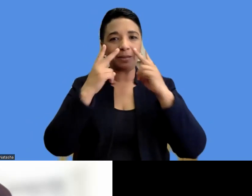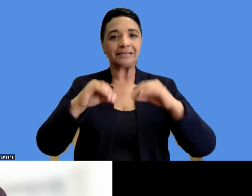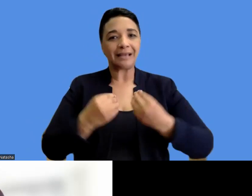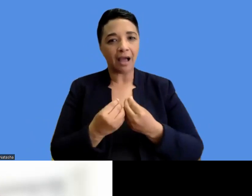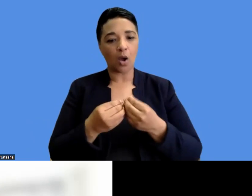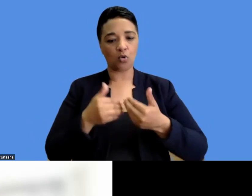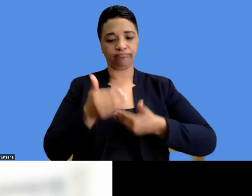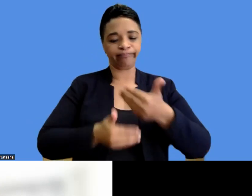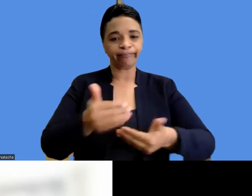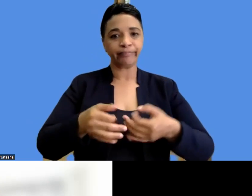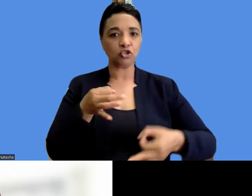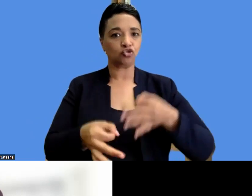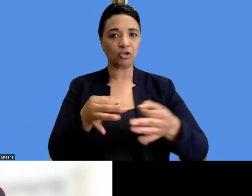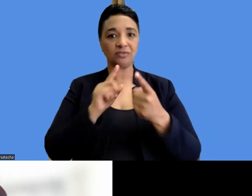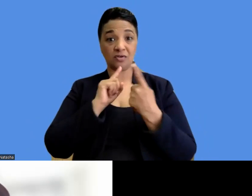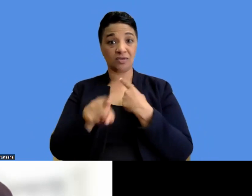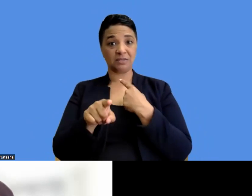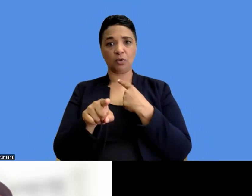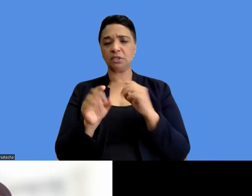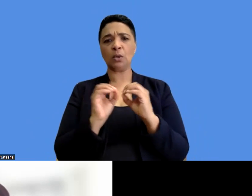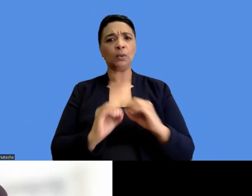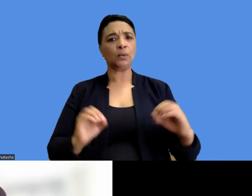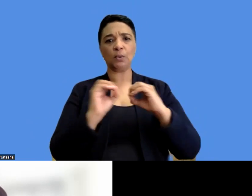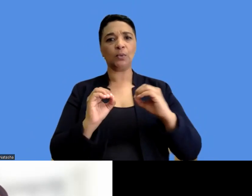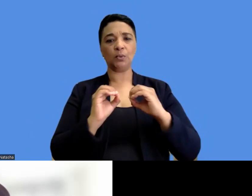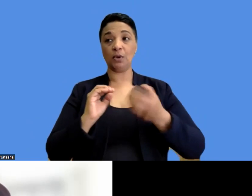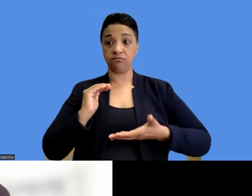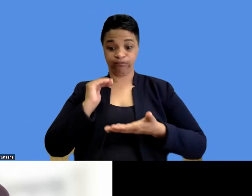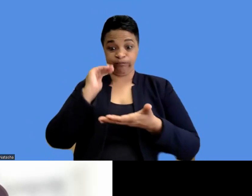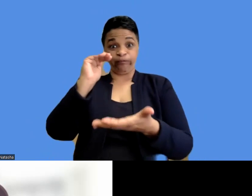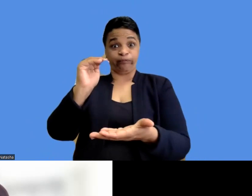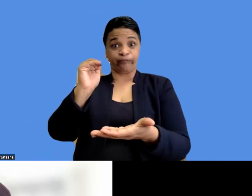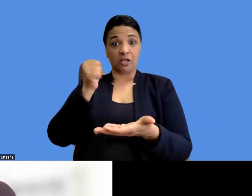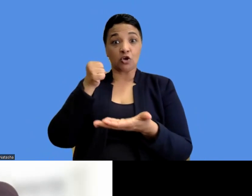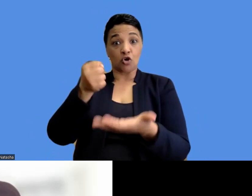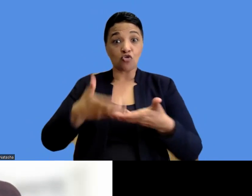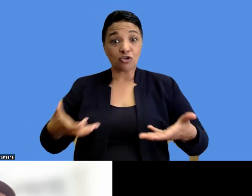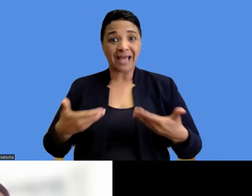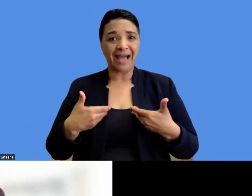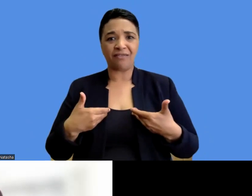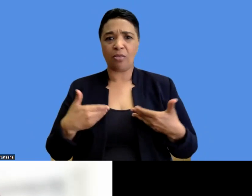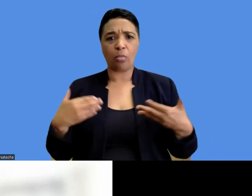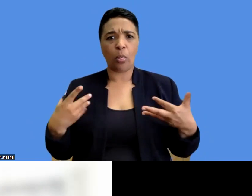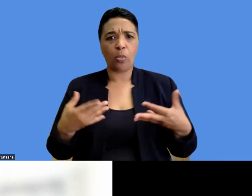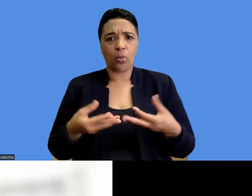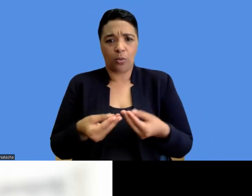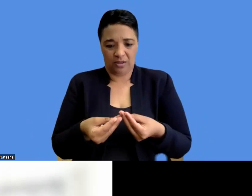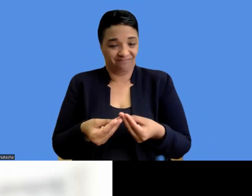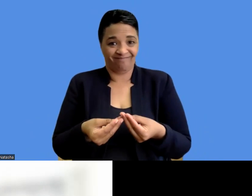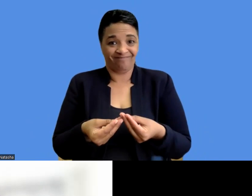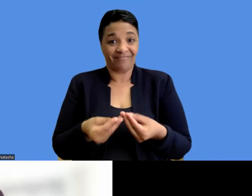plans, does not have sufficient resources for disability inclusion at headquarters or country